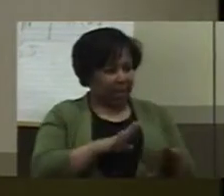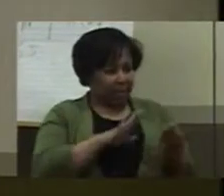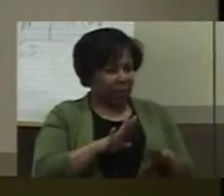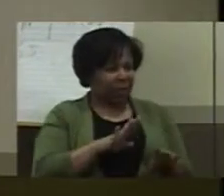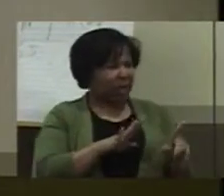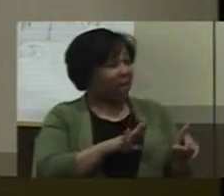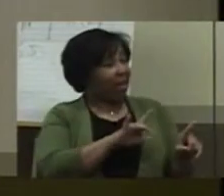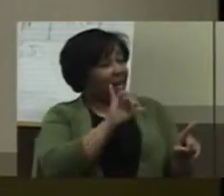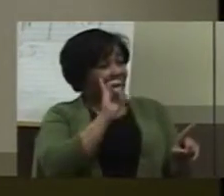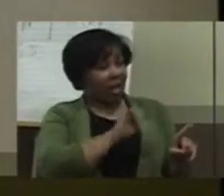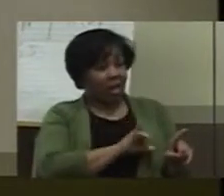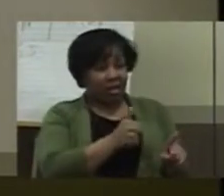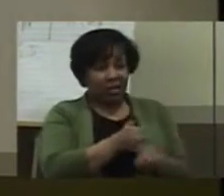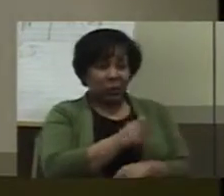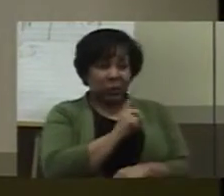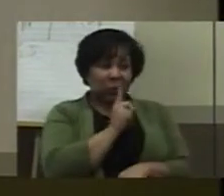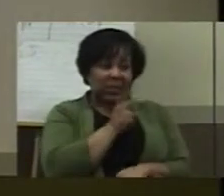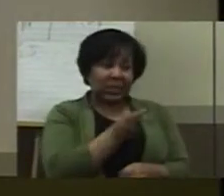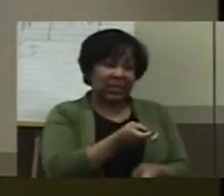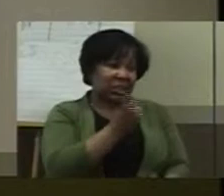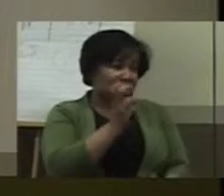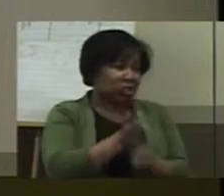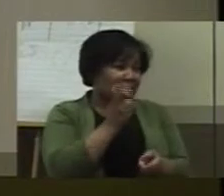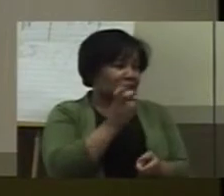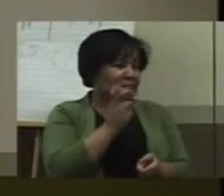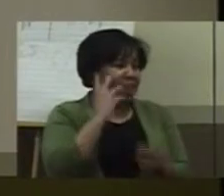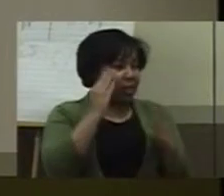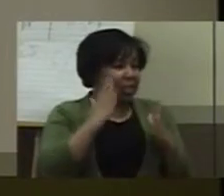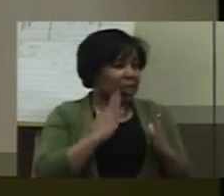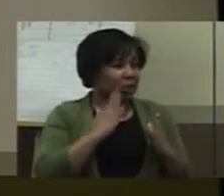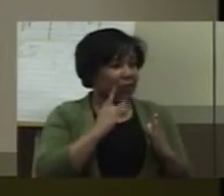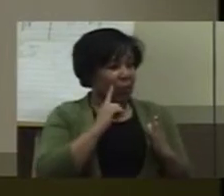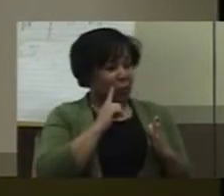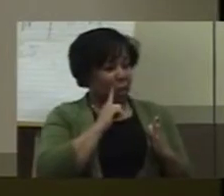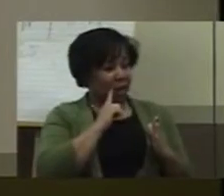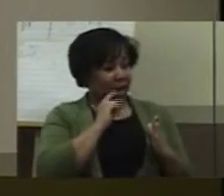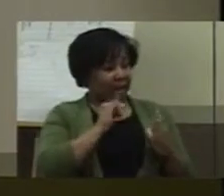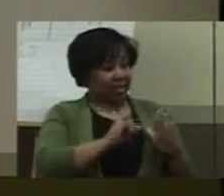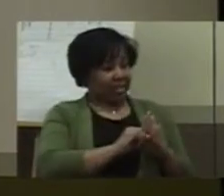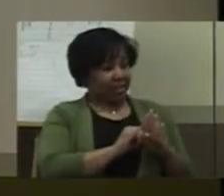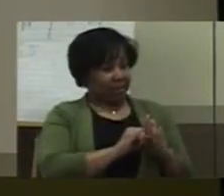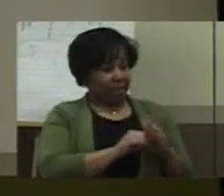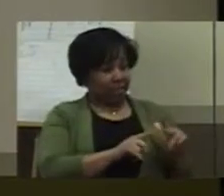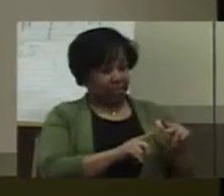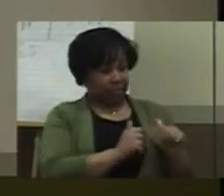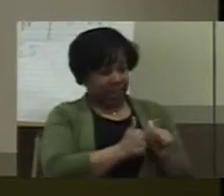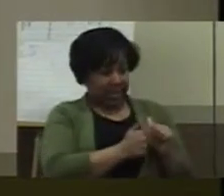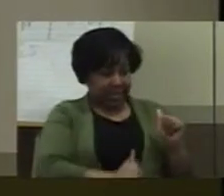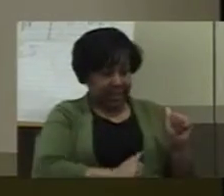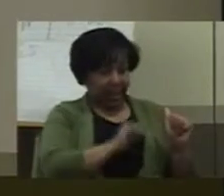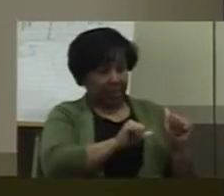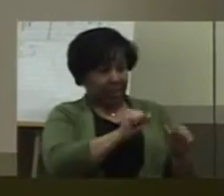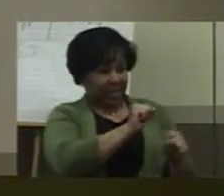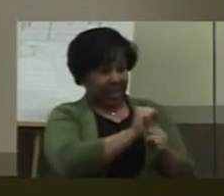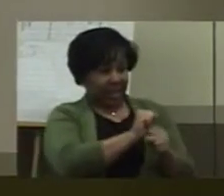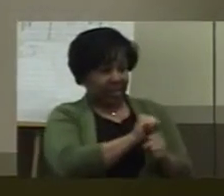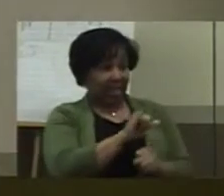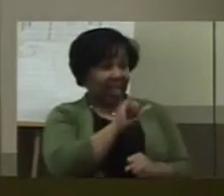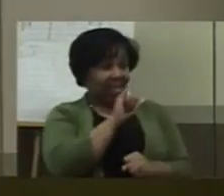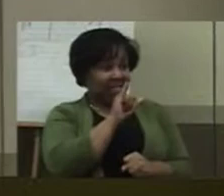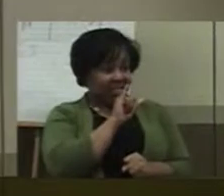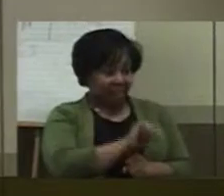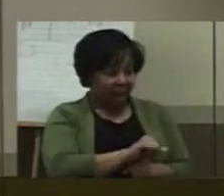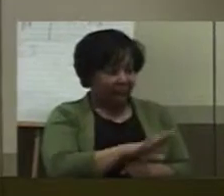Now this can be really challenging for the teacher if you've identified escape the task as the function